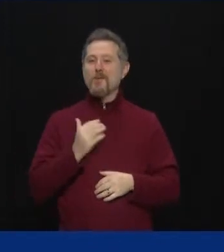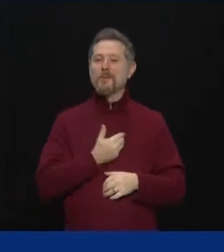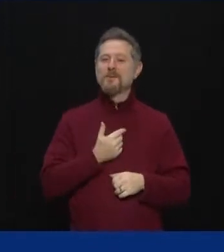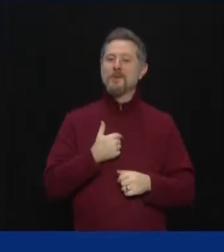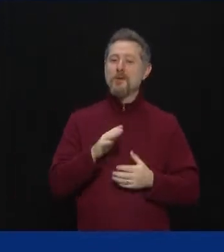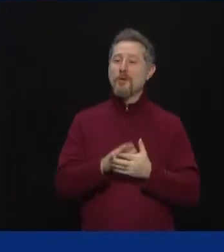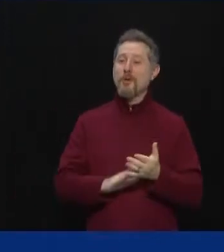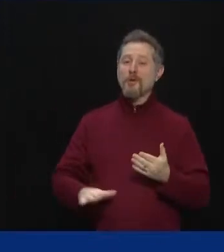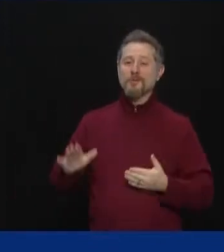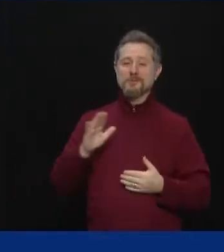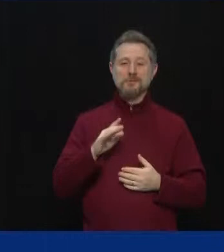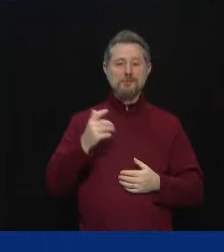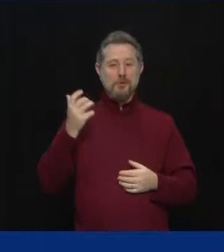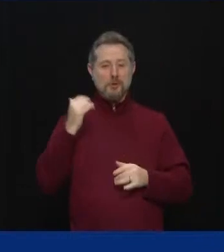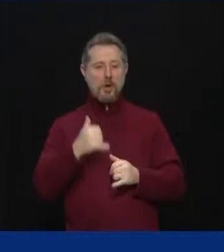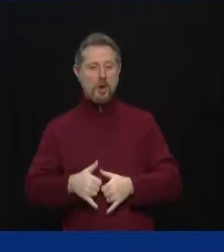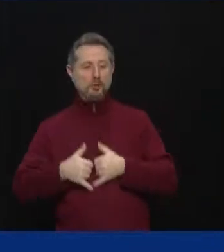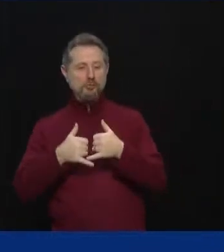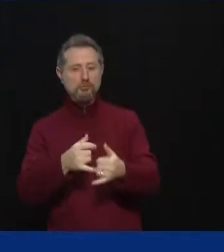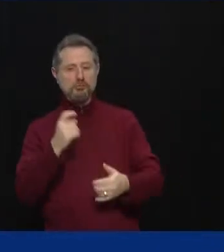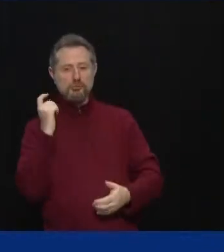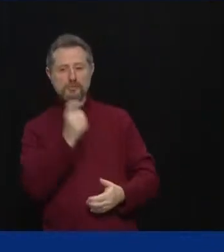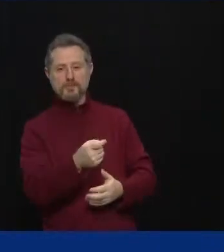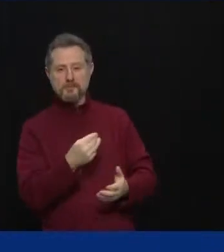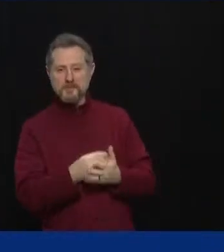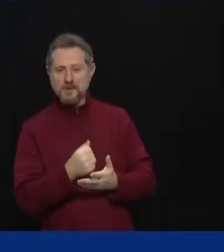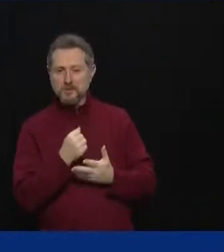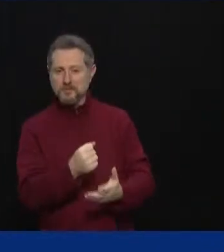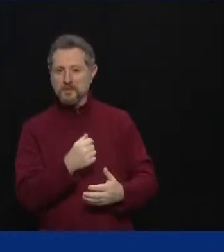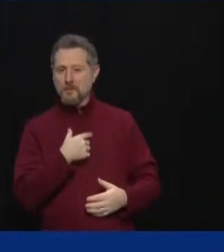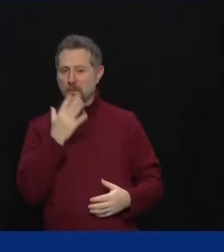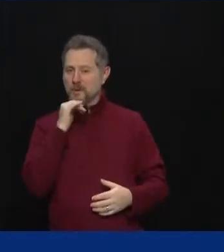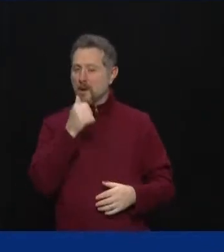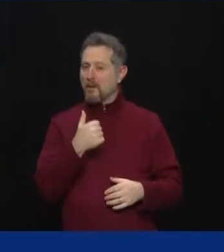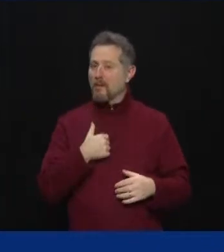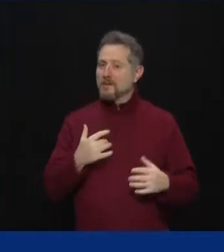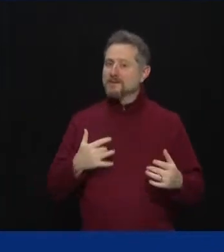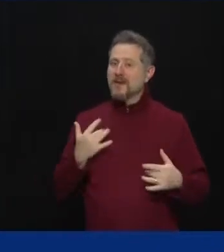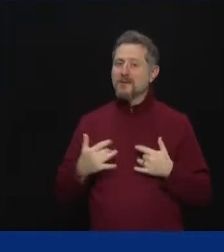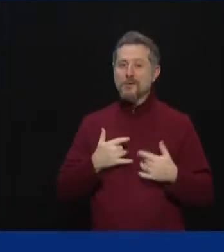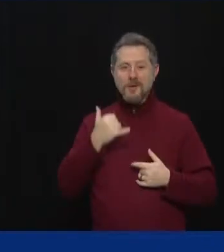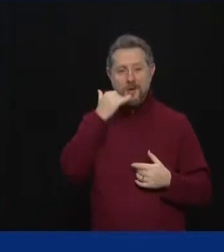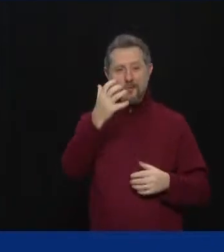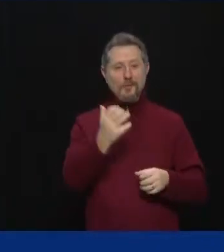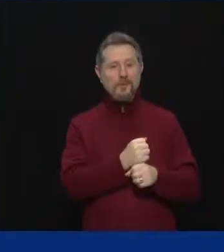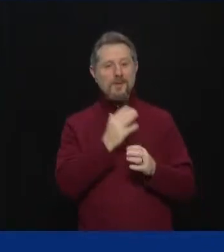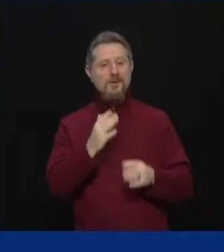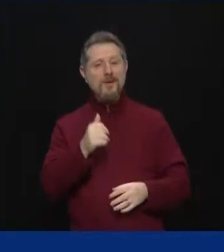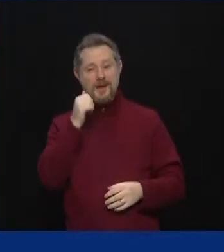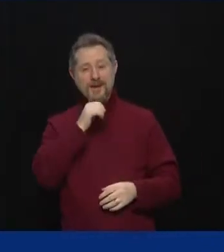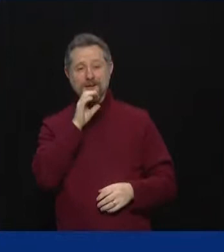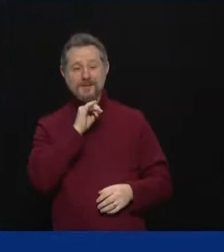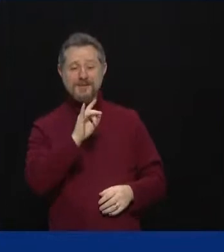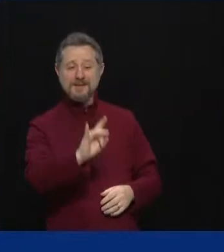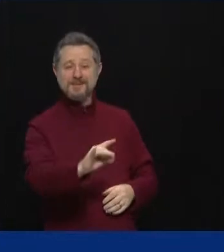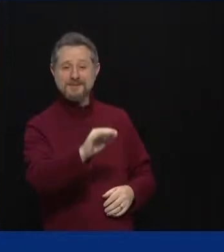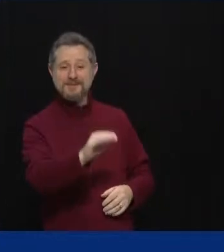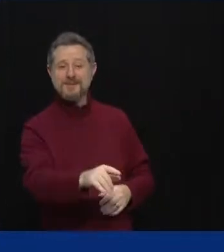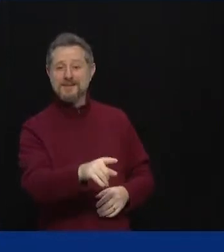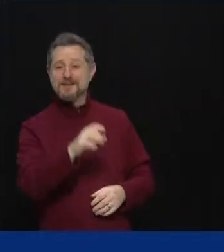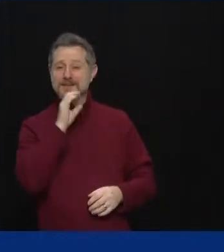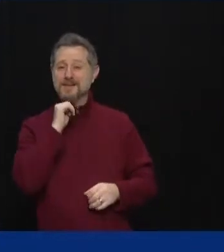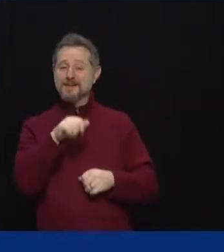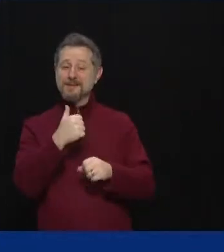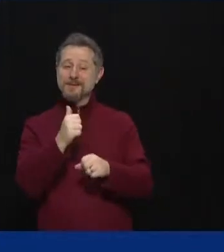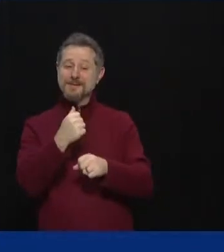anybody wouldn't jump on this one. It was so exciting when I was able to call the winners. Some are even 8 years old, and 10 years from now they're going to get a free ride to college.